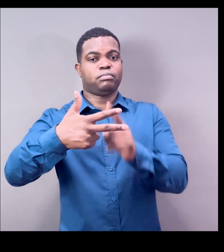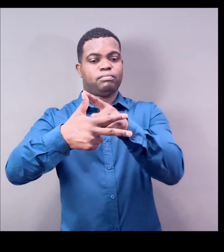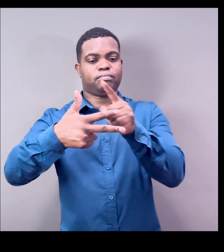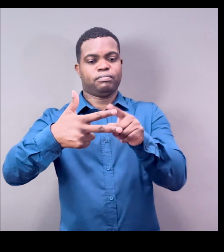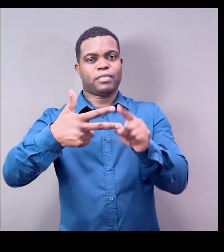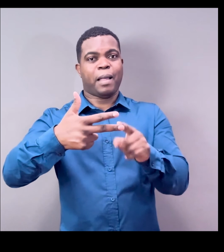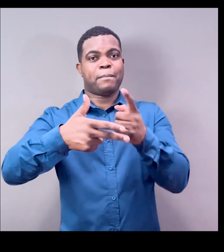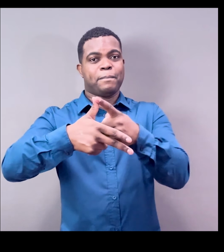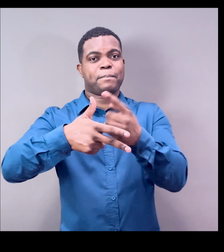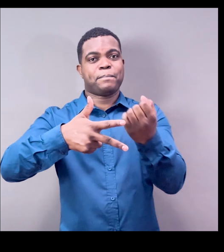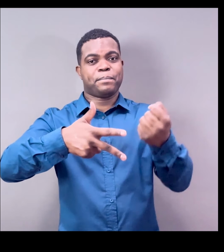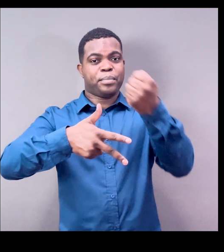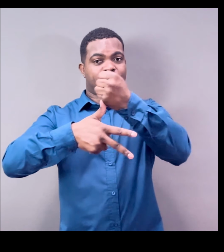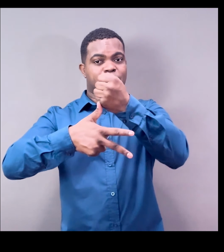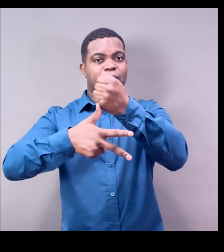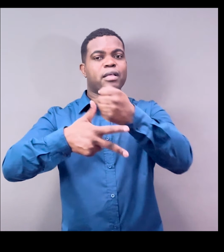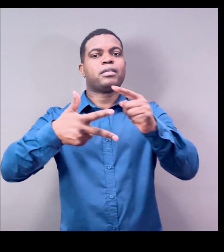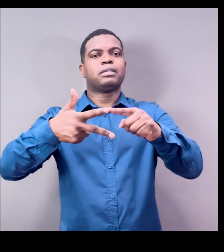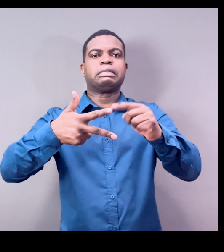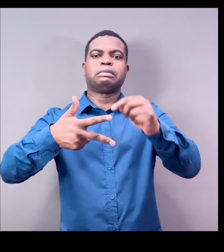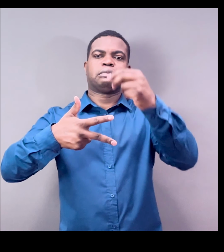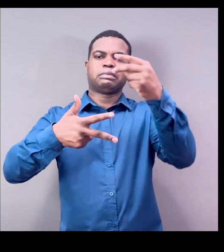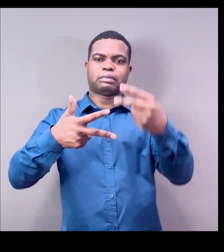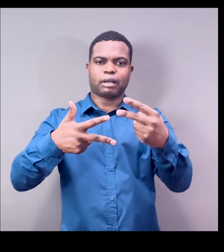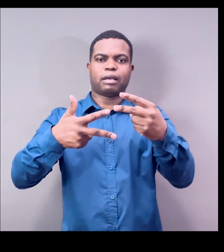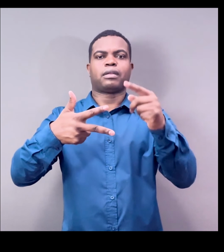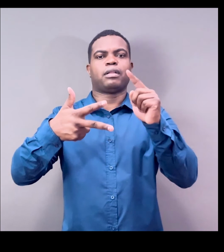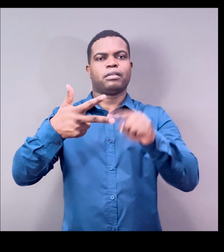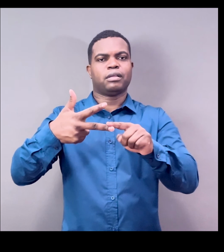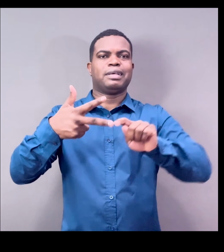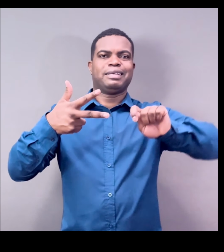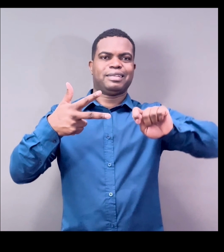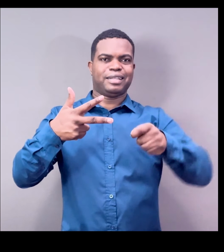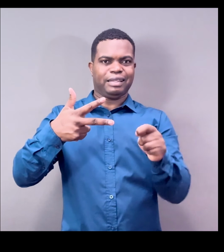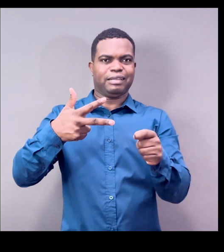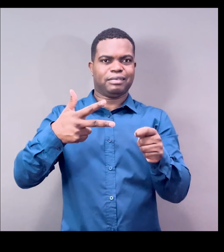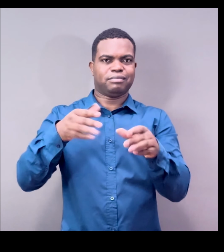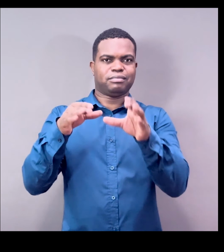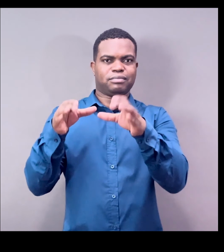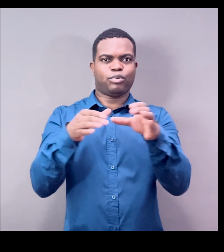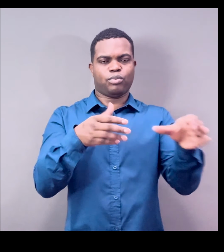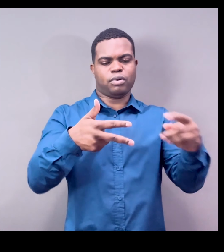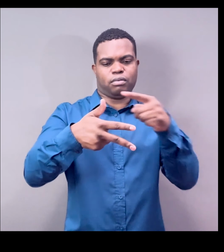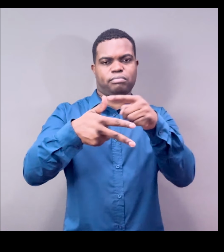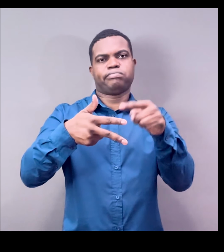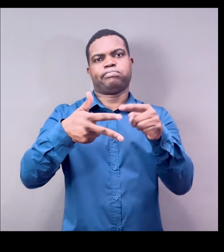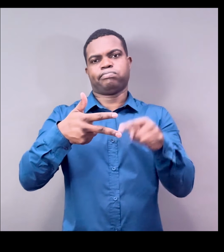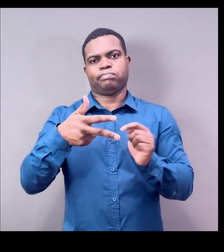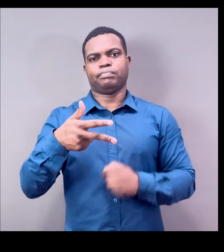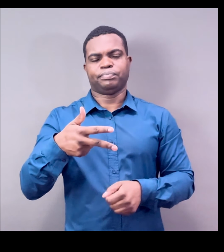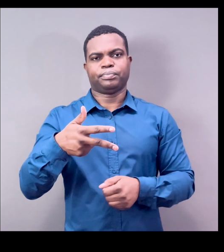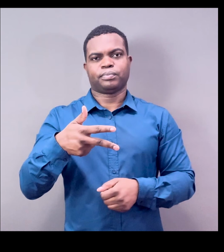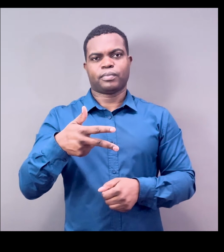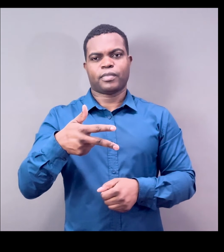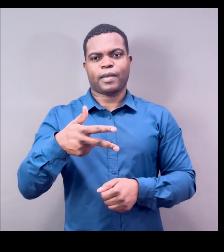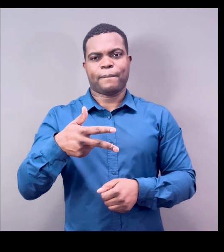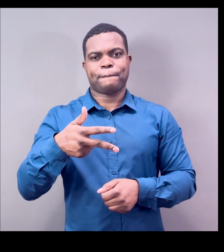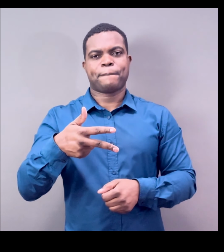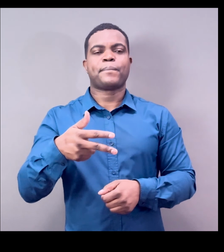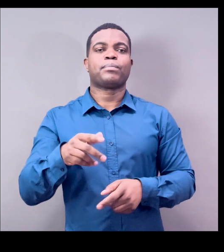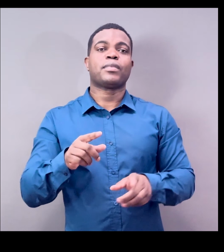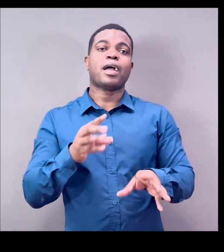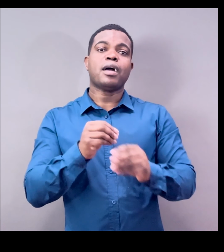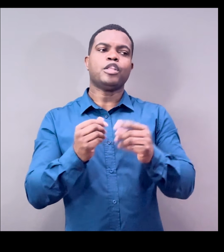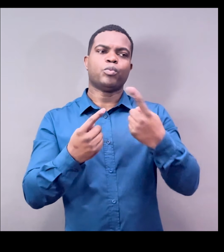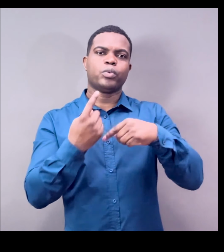talked about the primary stakeholders, the secondary stakeholders, and the key stakeholders. We also